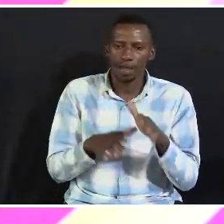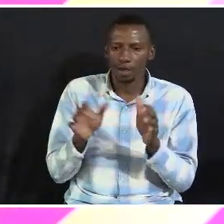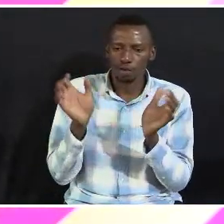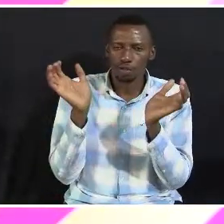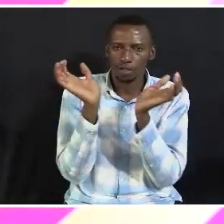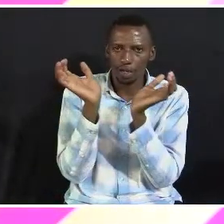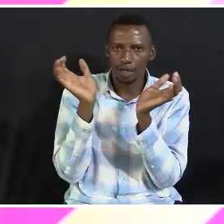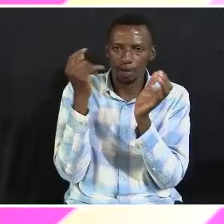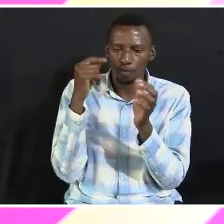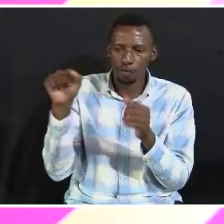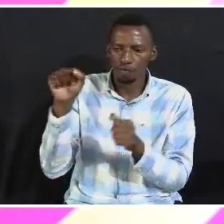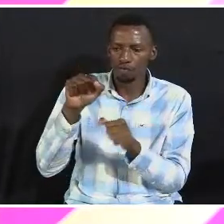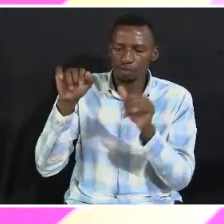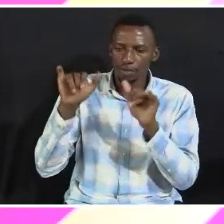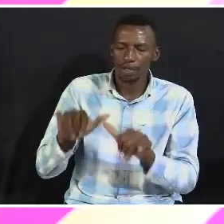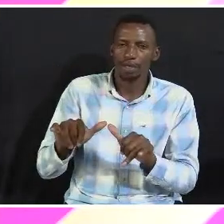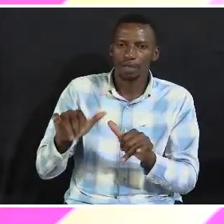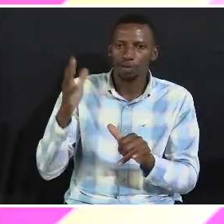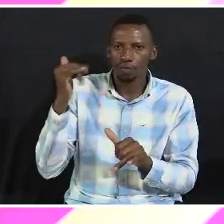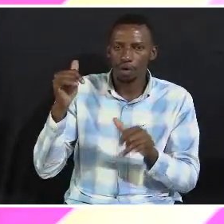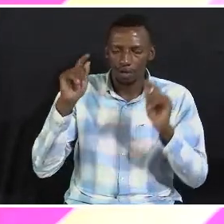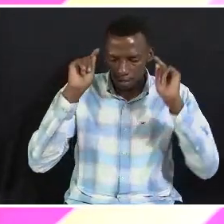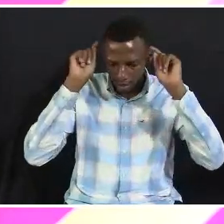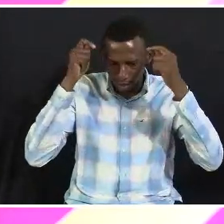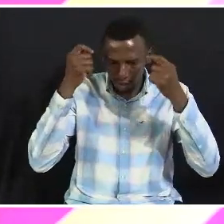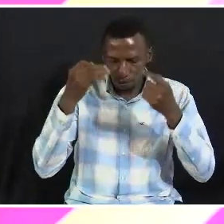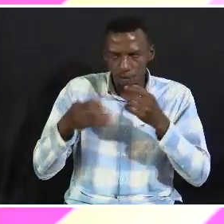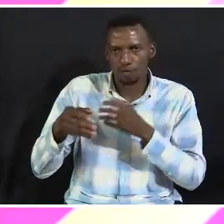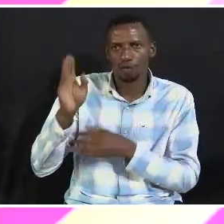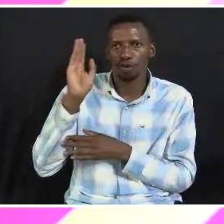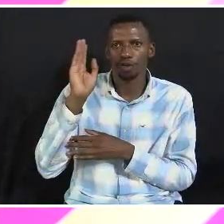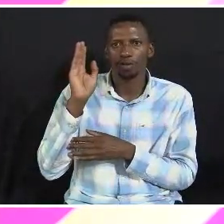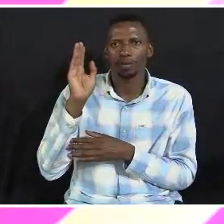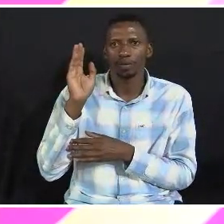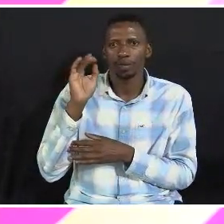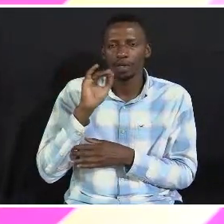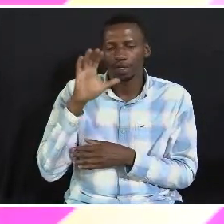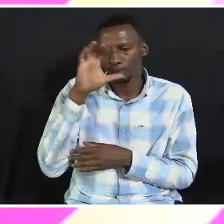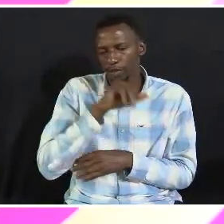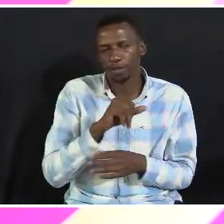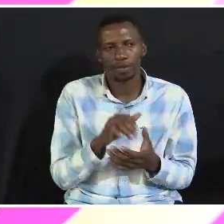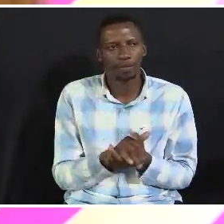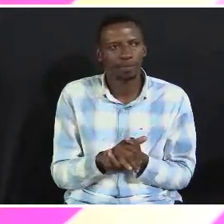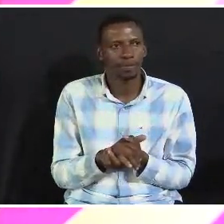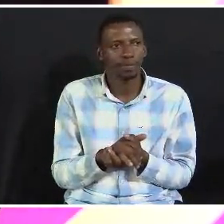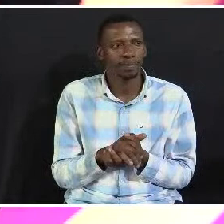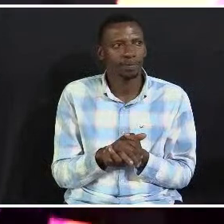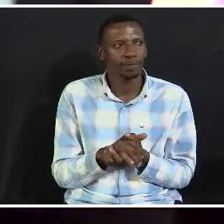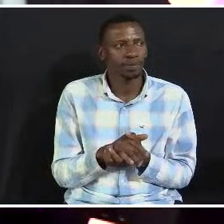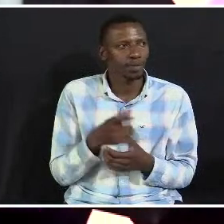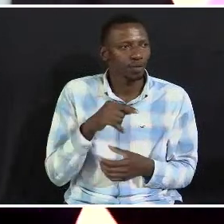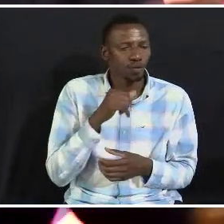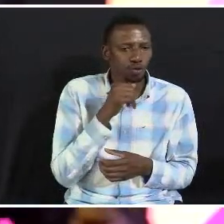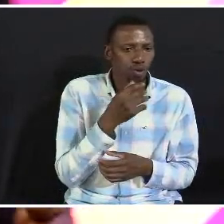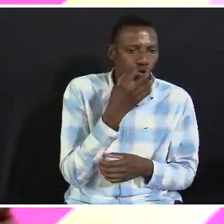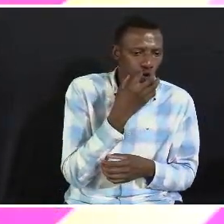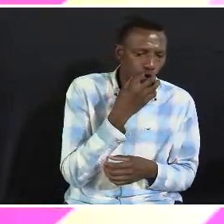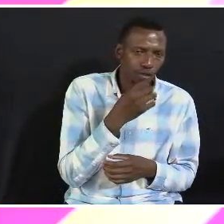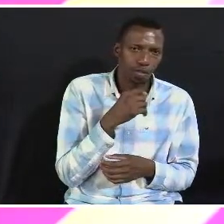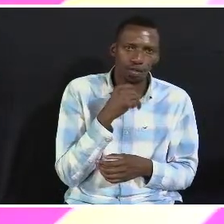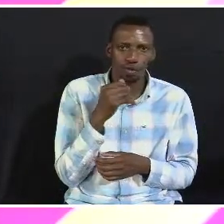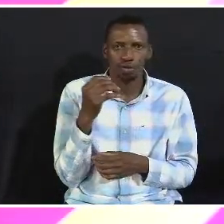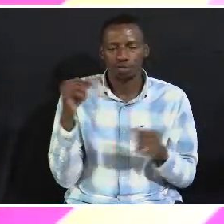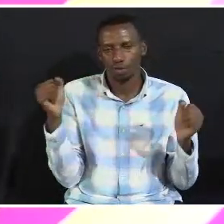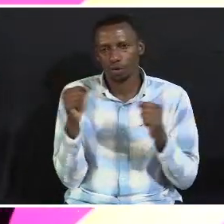Why? Because the Lamb of God is missing. We are neither hot nor